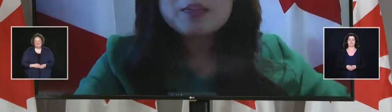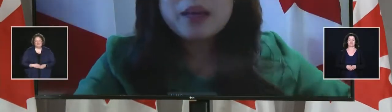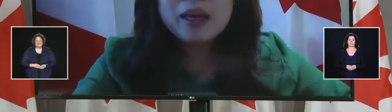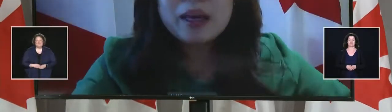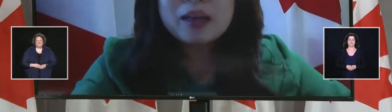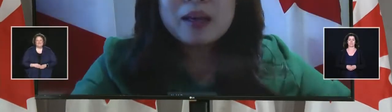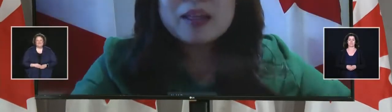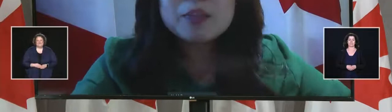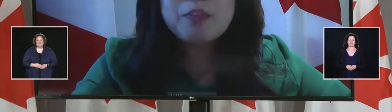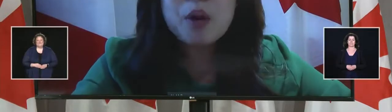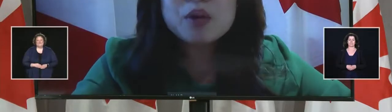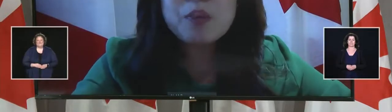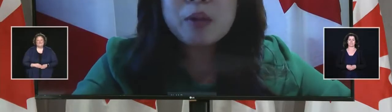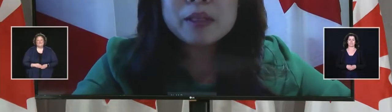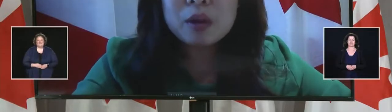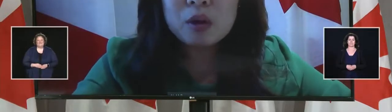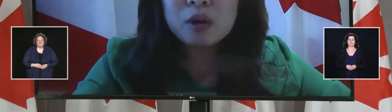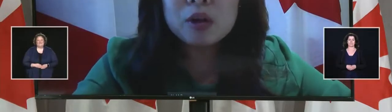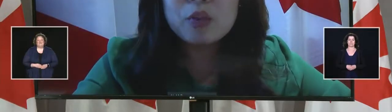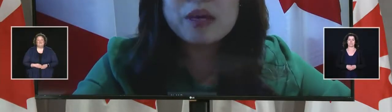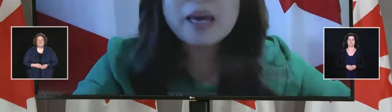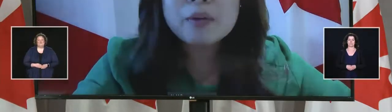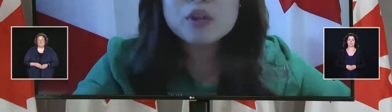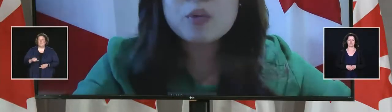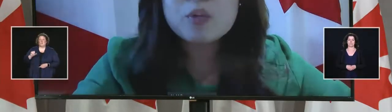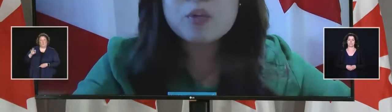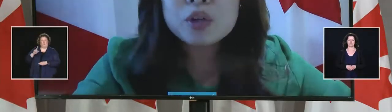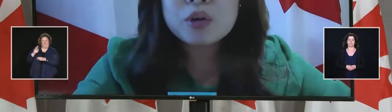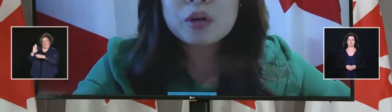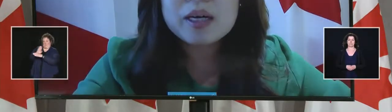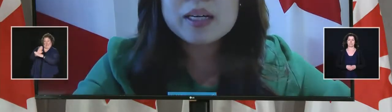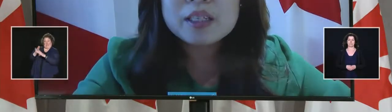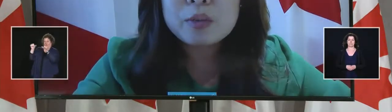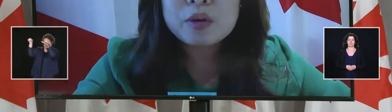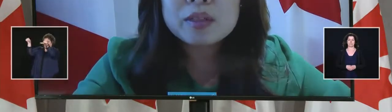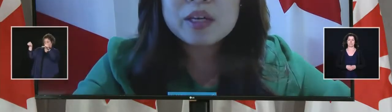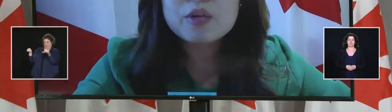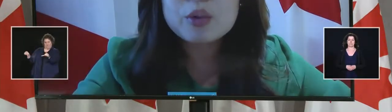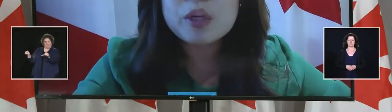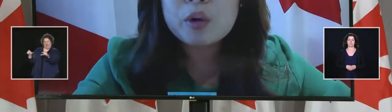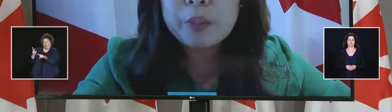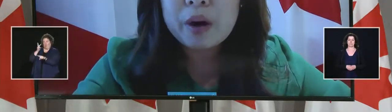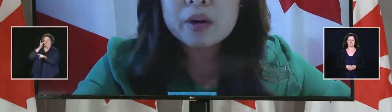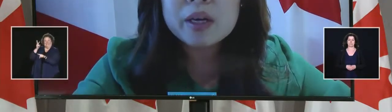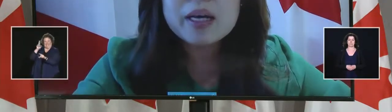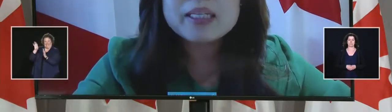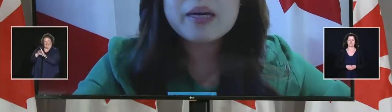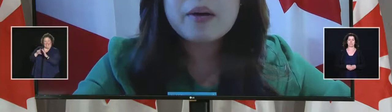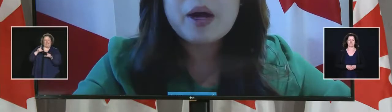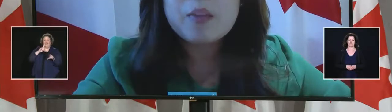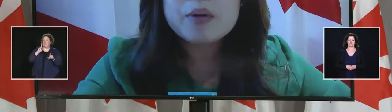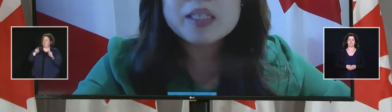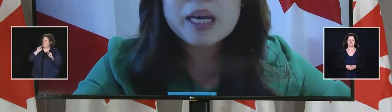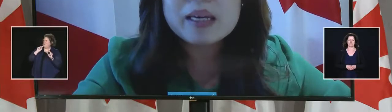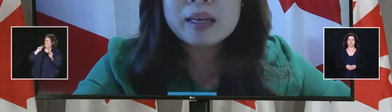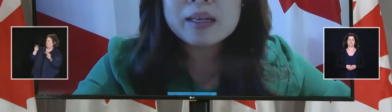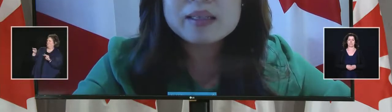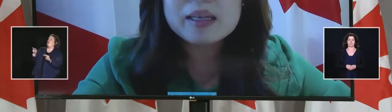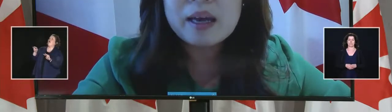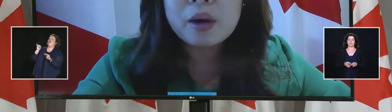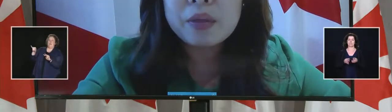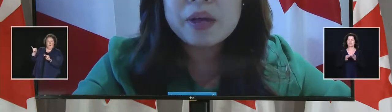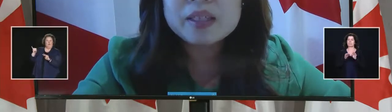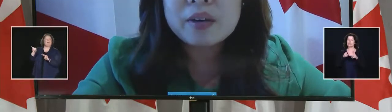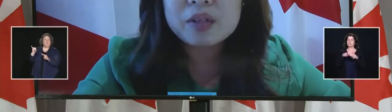by displaying this Post Promise logo, you'll be able to reassure customers that you're doing your part to help protect